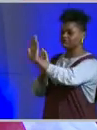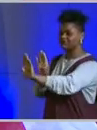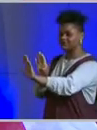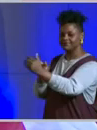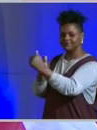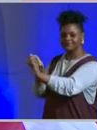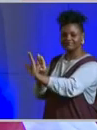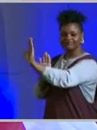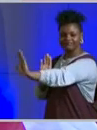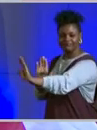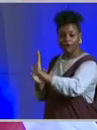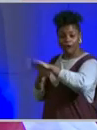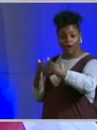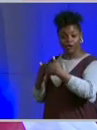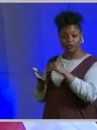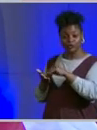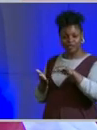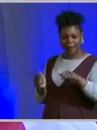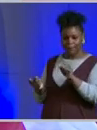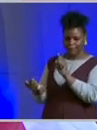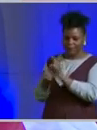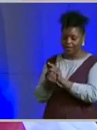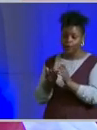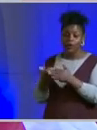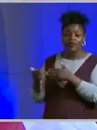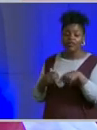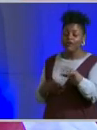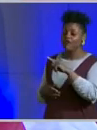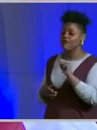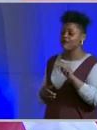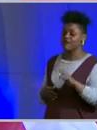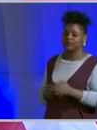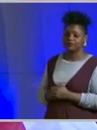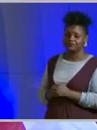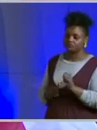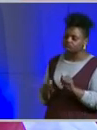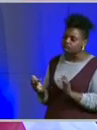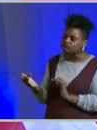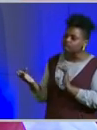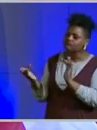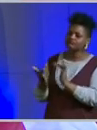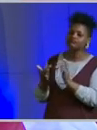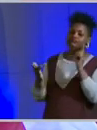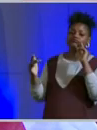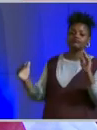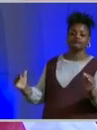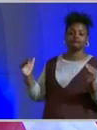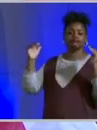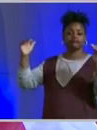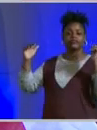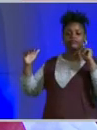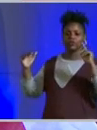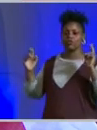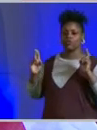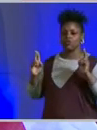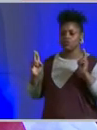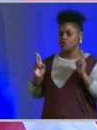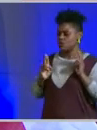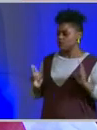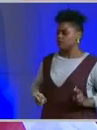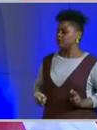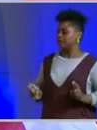student wherever they are and enable them to reach their highest level of human potential, whatever that is at that point in